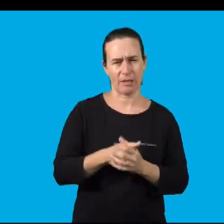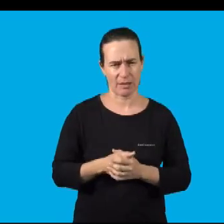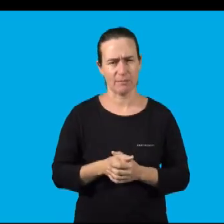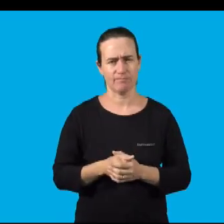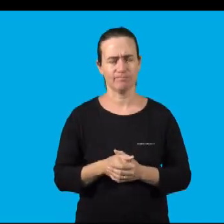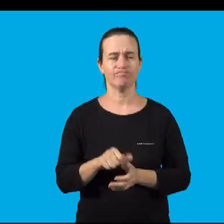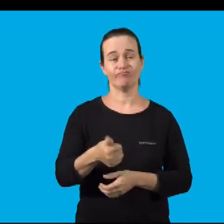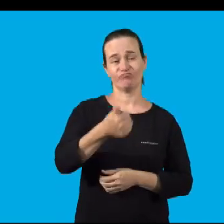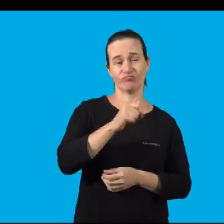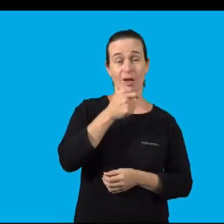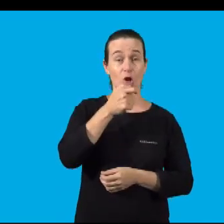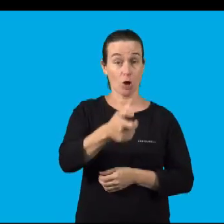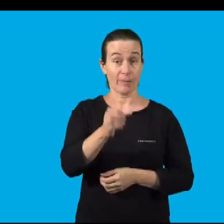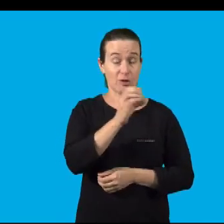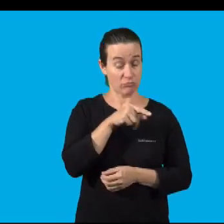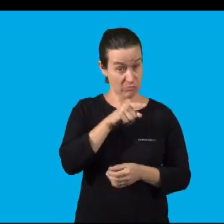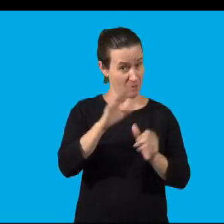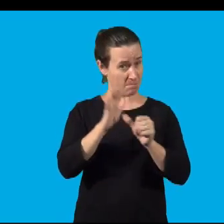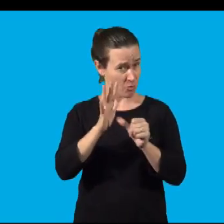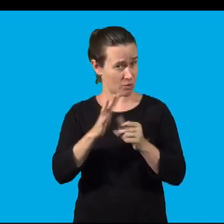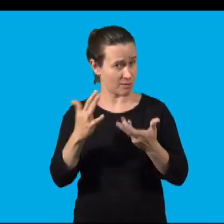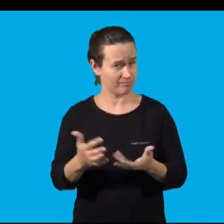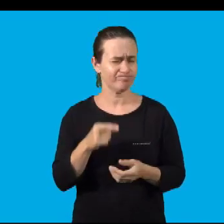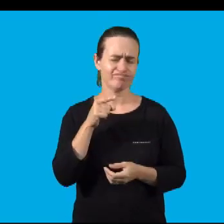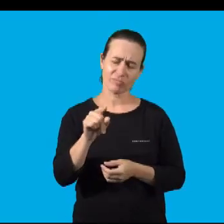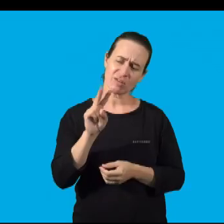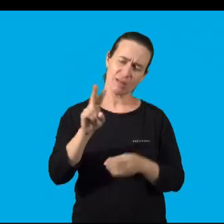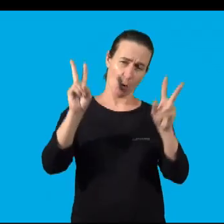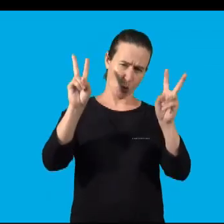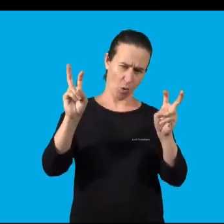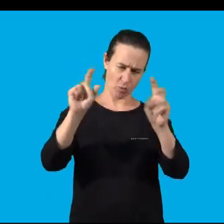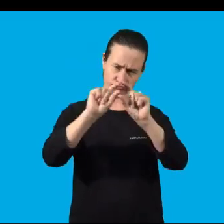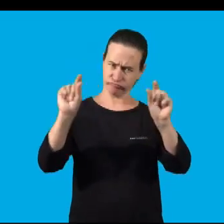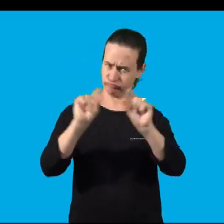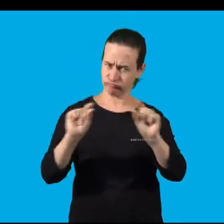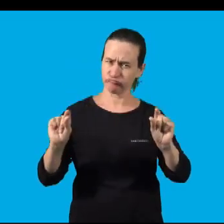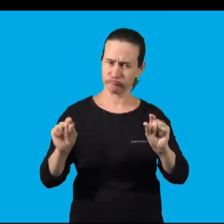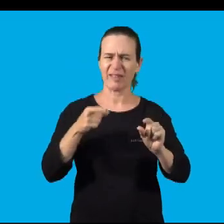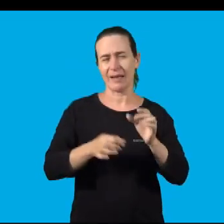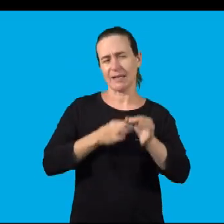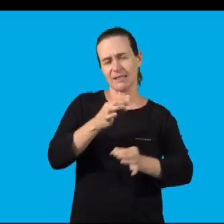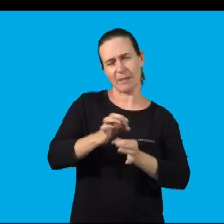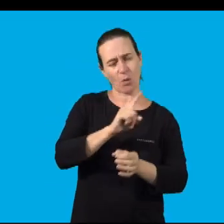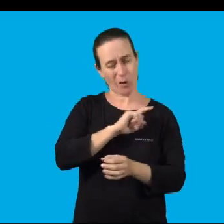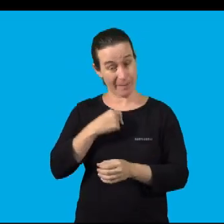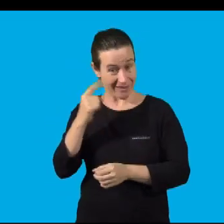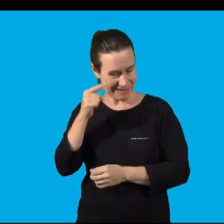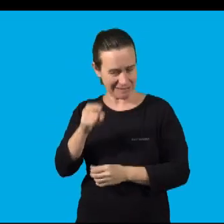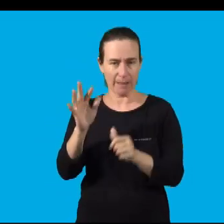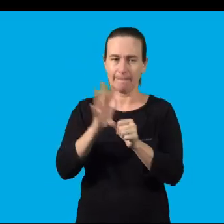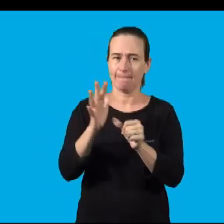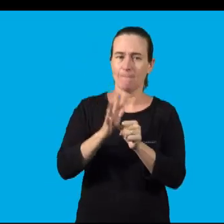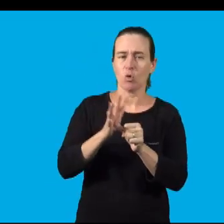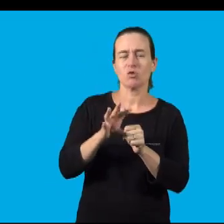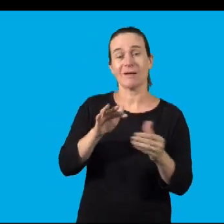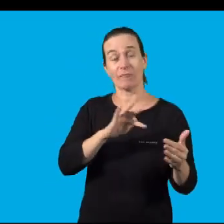play. Comment on the significance, to examine the quoted lines or statement and then explain its